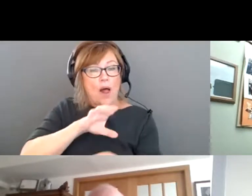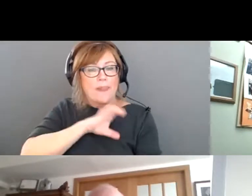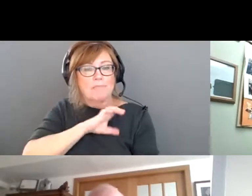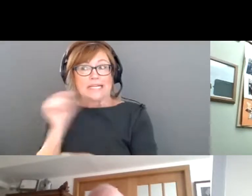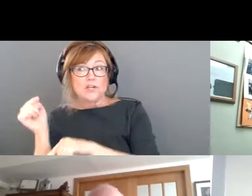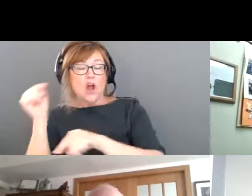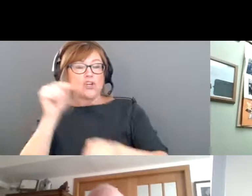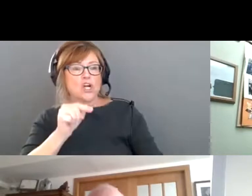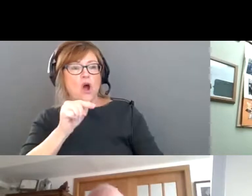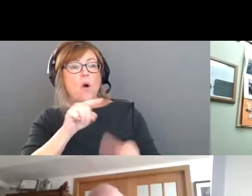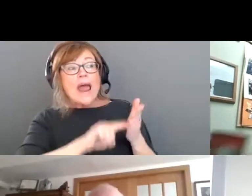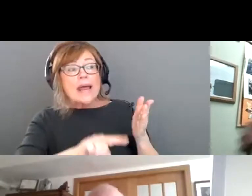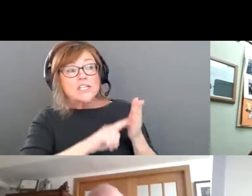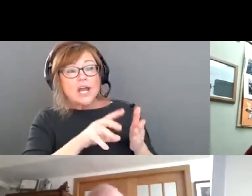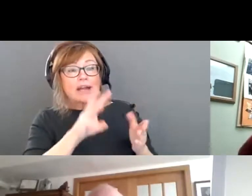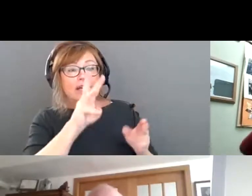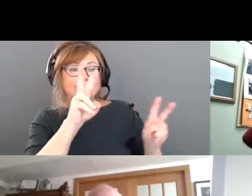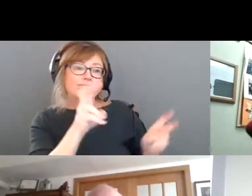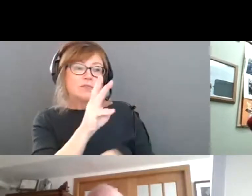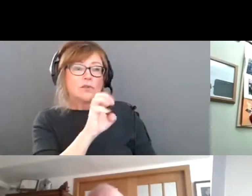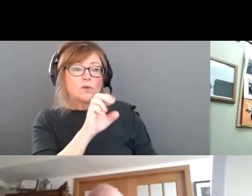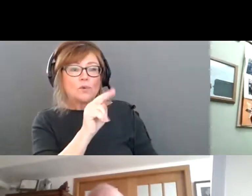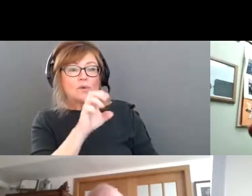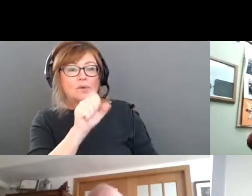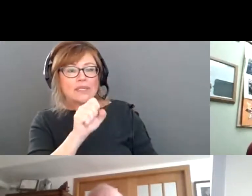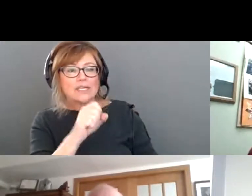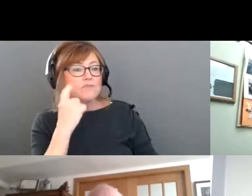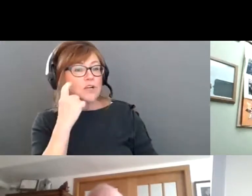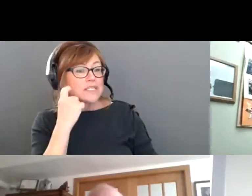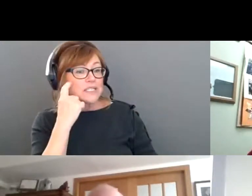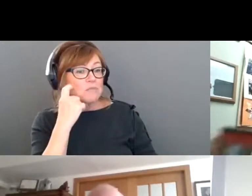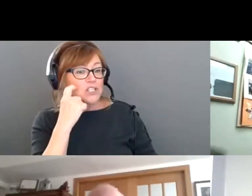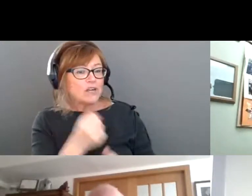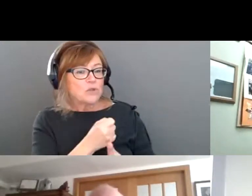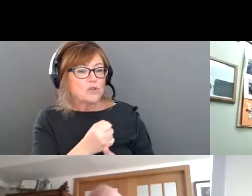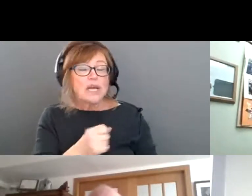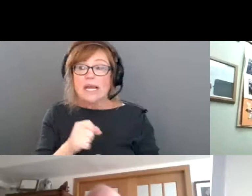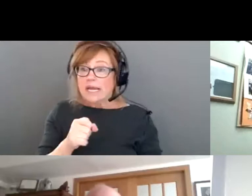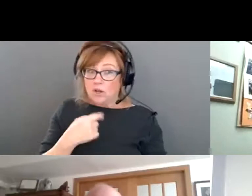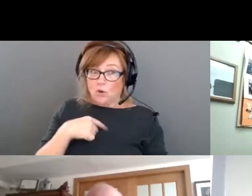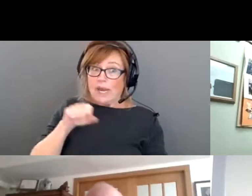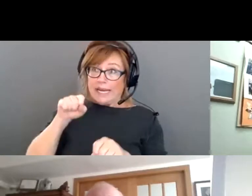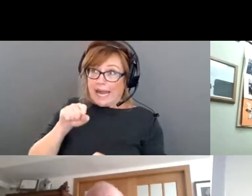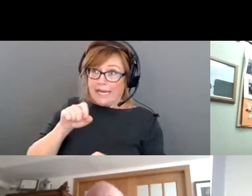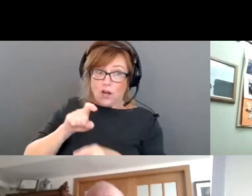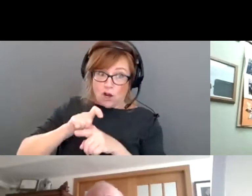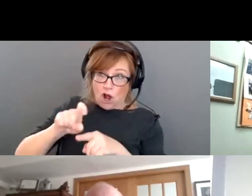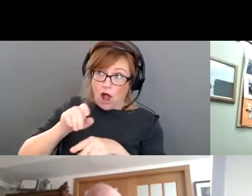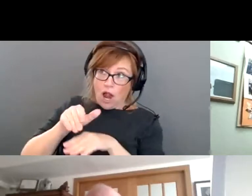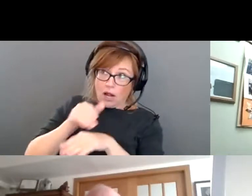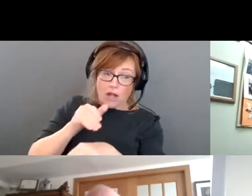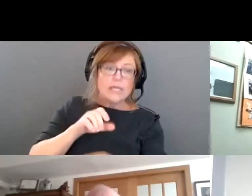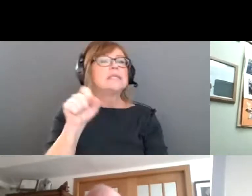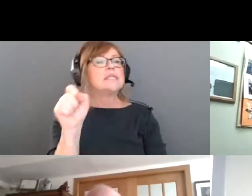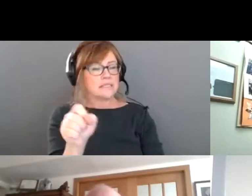is suspicion of abuse? Are we able to call police? Yes. What do